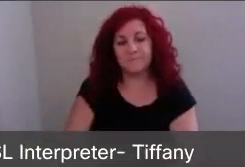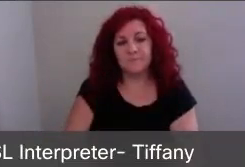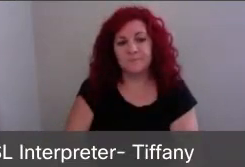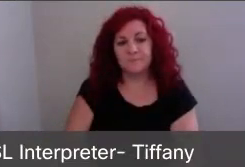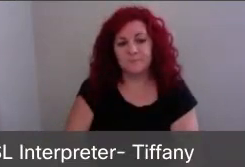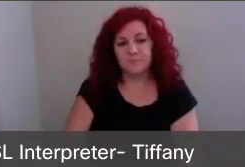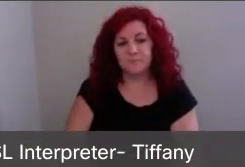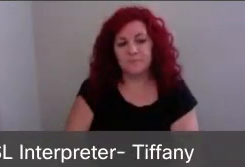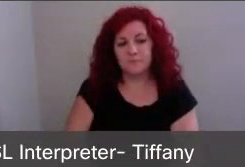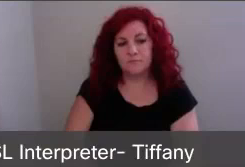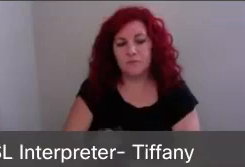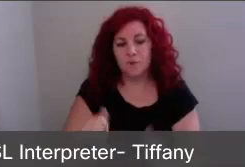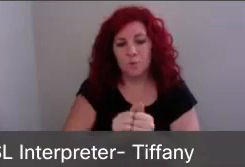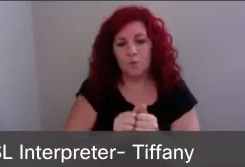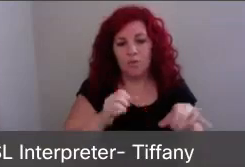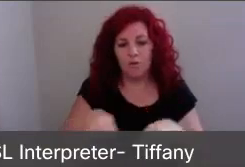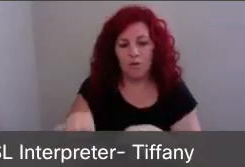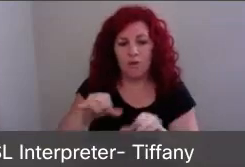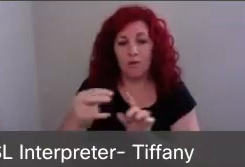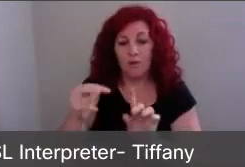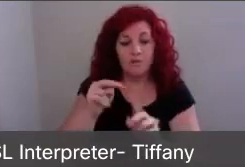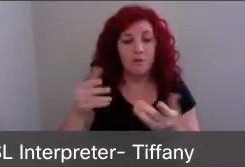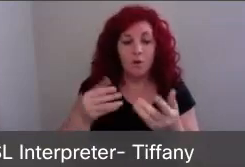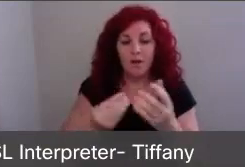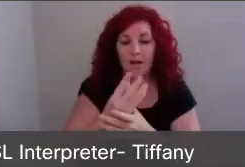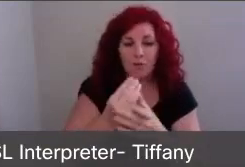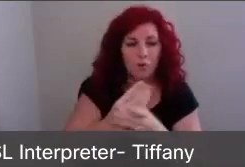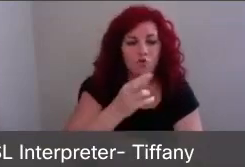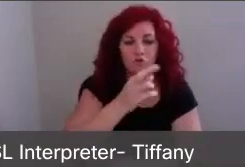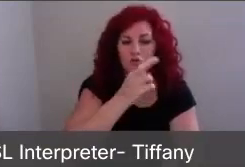with the common aspects of our agriculture, our